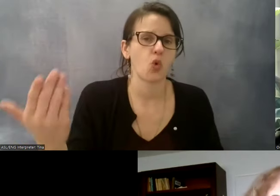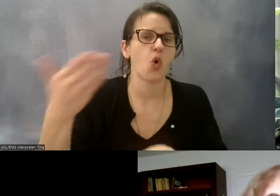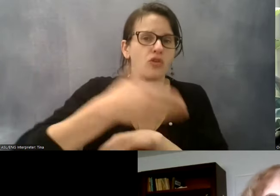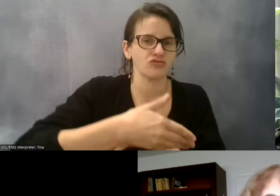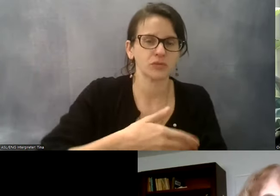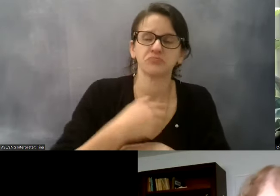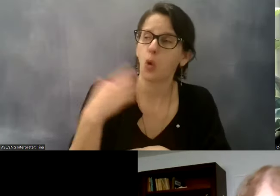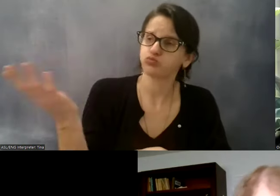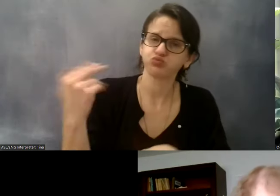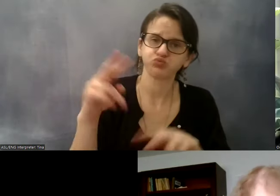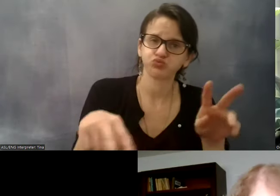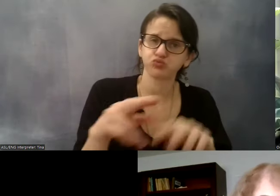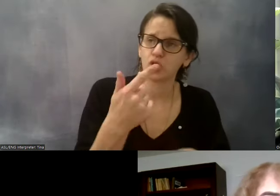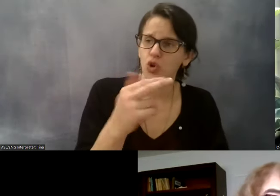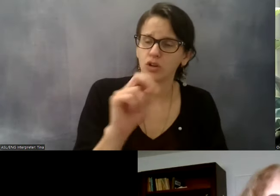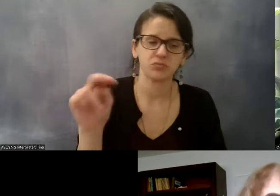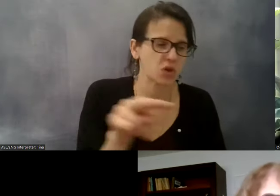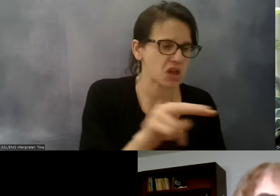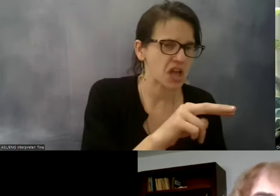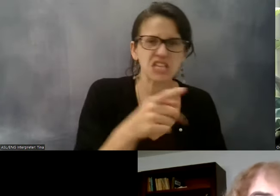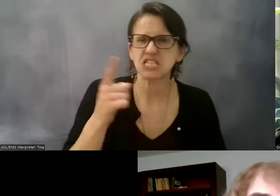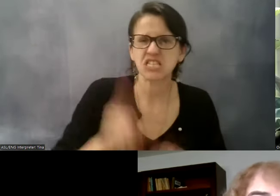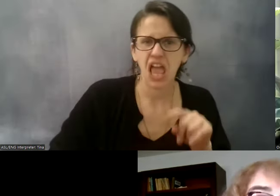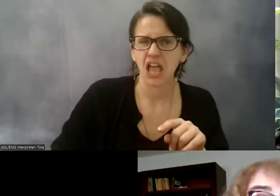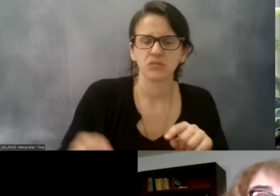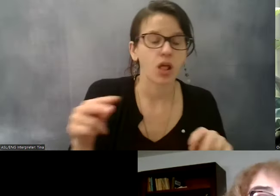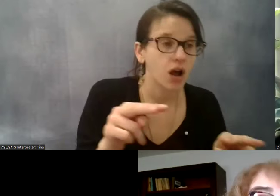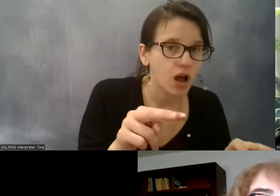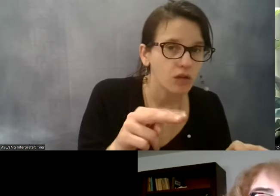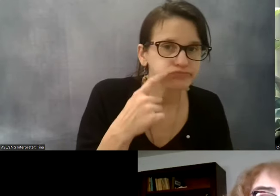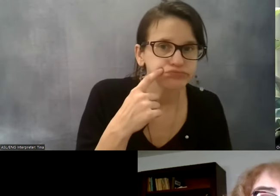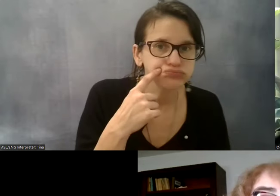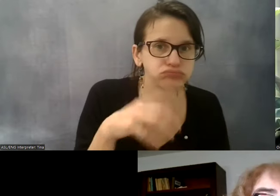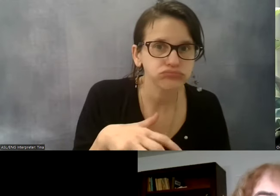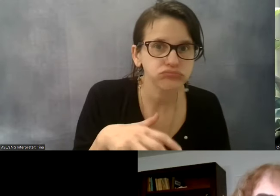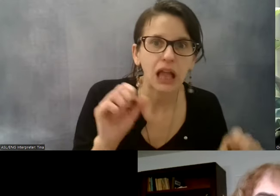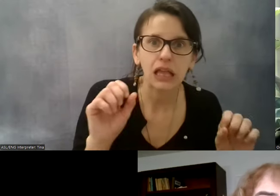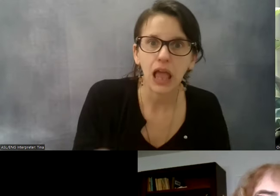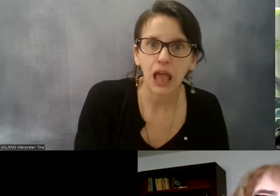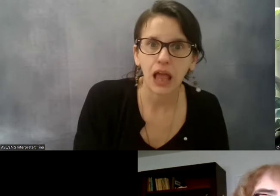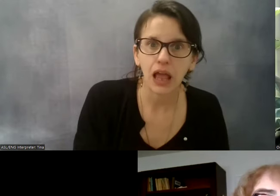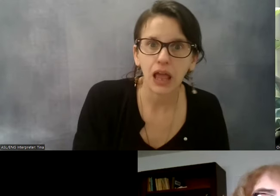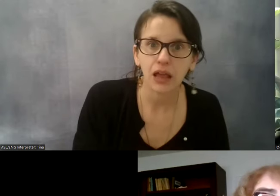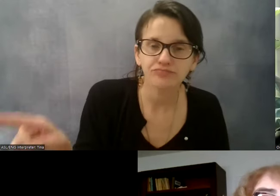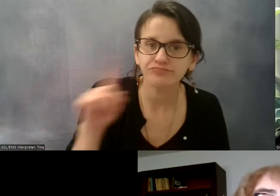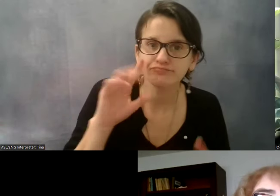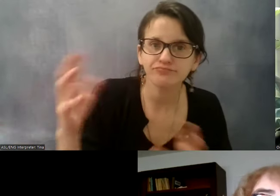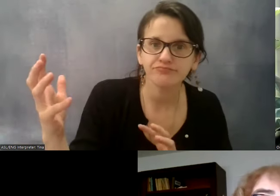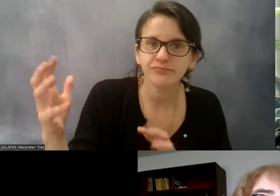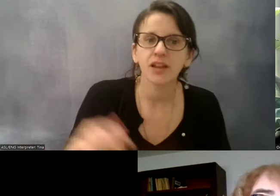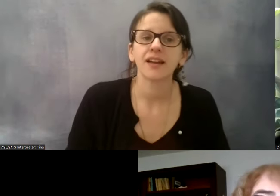my garden. She said, well, I guess you can. It does work. And what it does